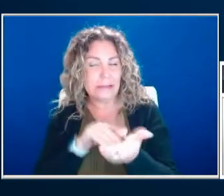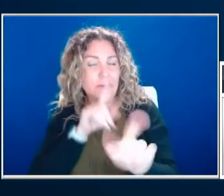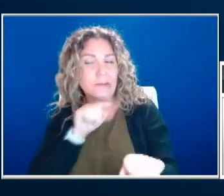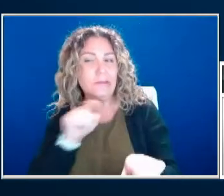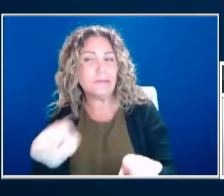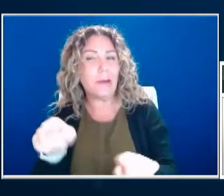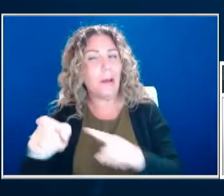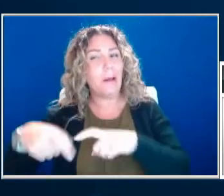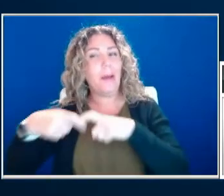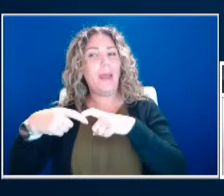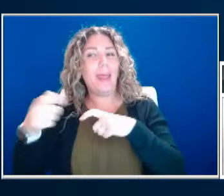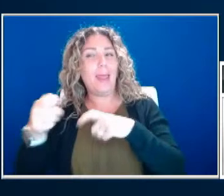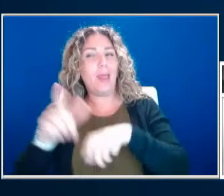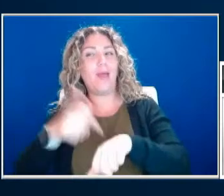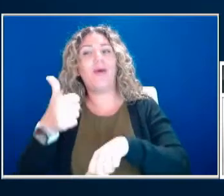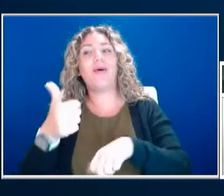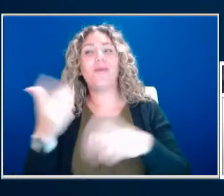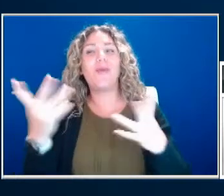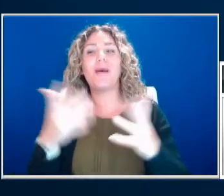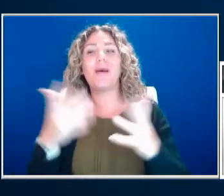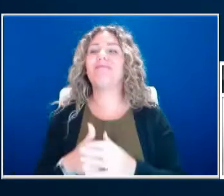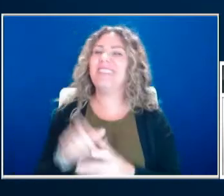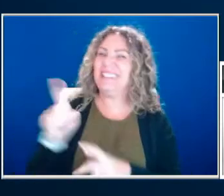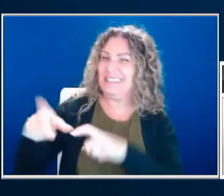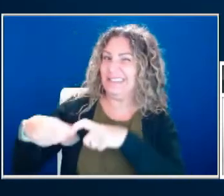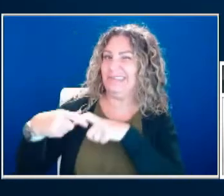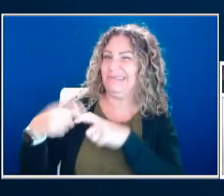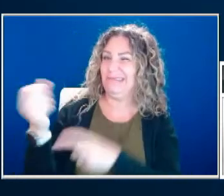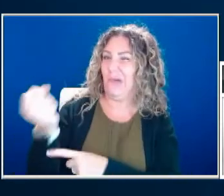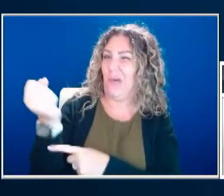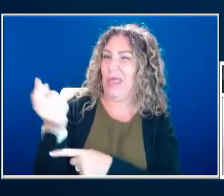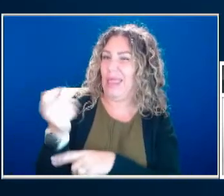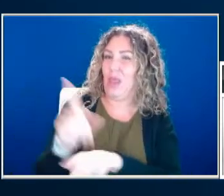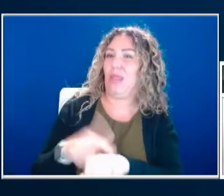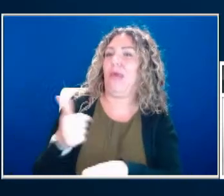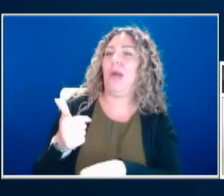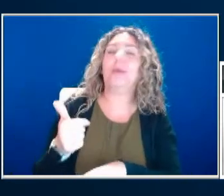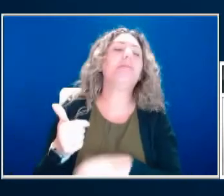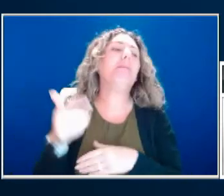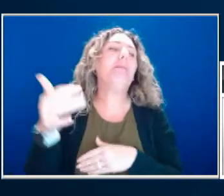the status? I have to hold off for a little bit longer, just a little bit